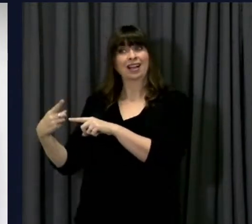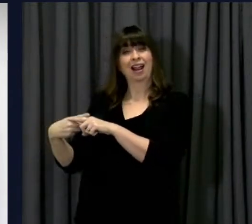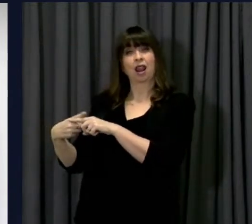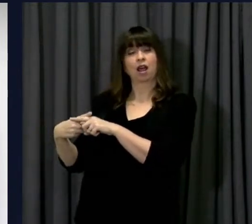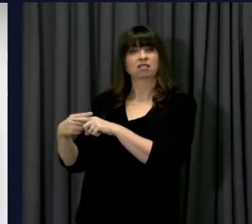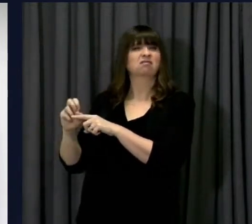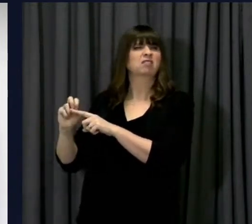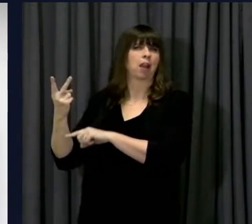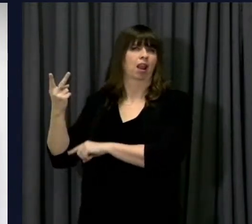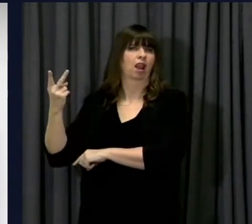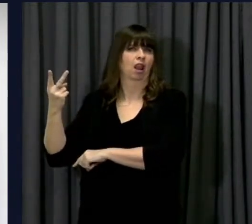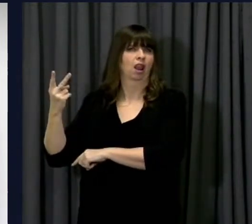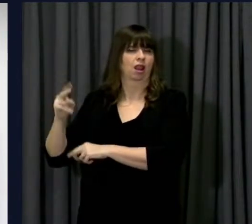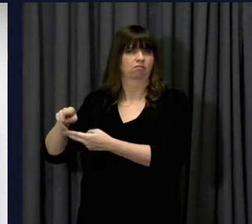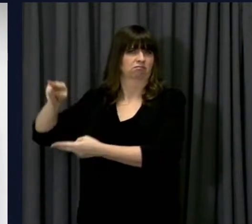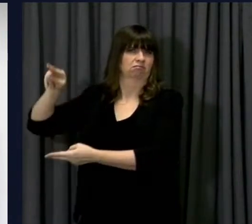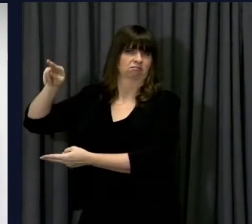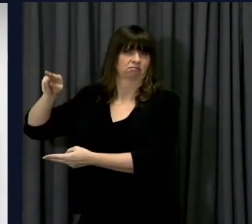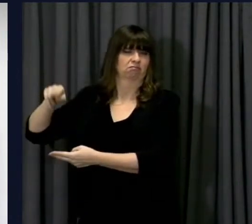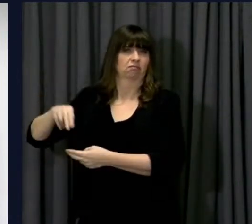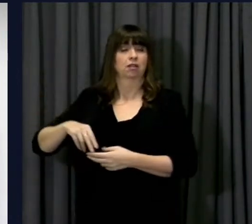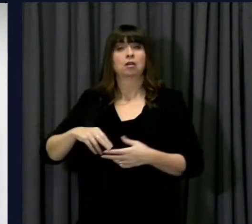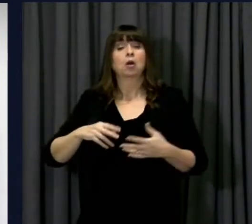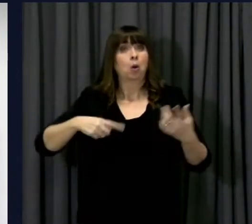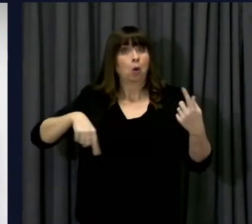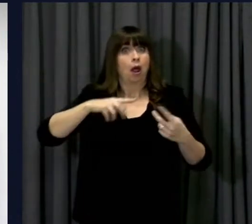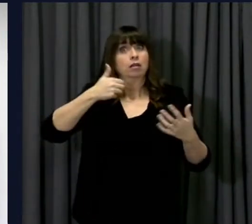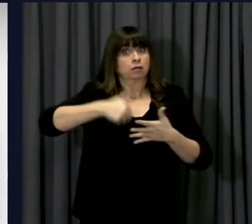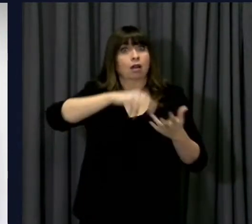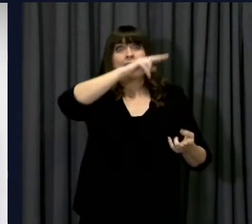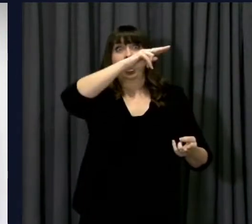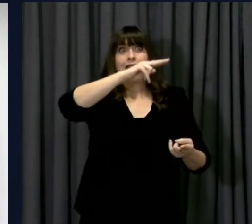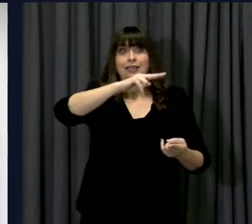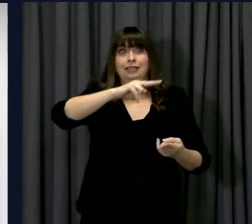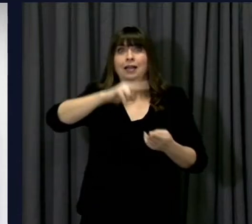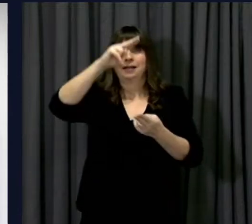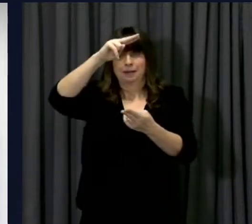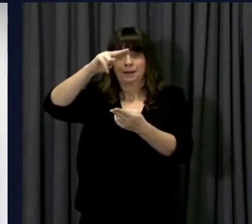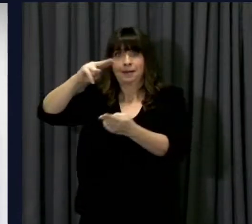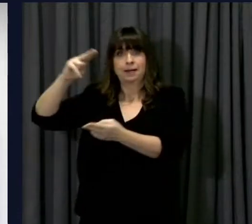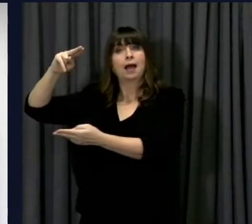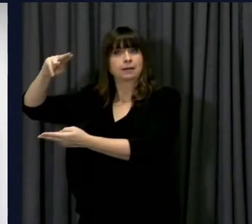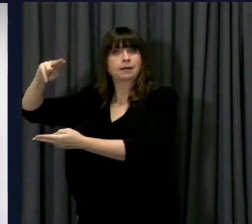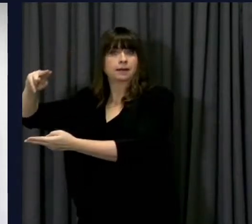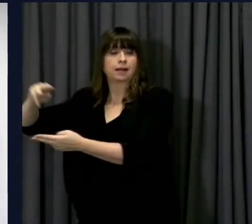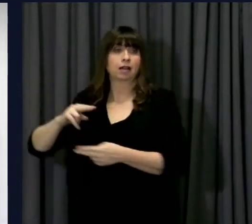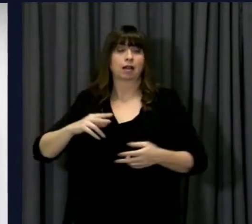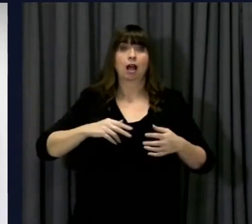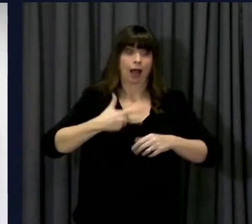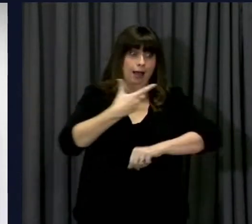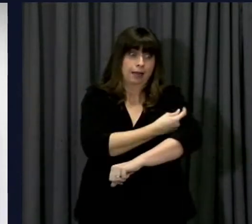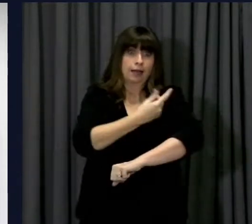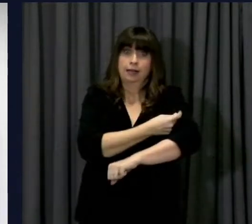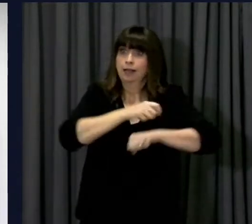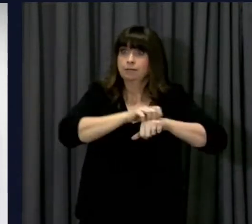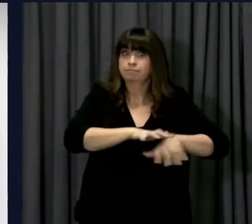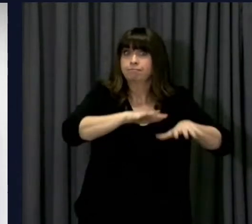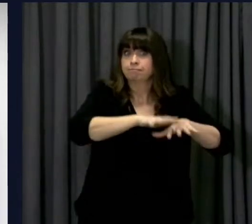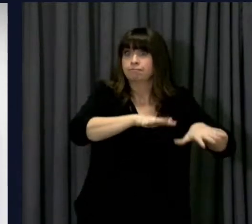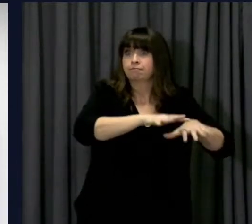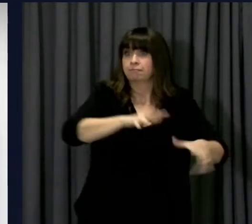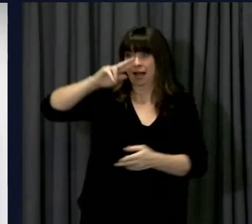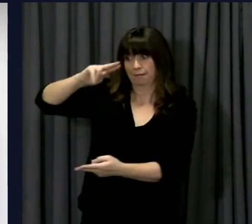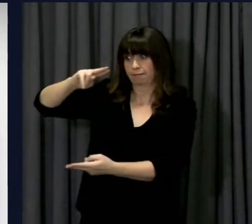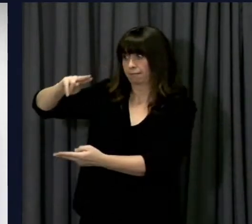is about double that. So we're moving in the right direction. We're also, because we're making rapid progress with our vaccination programme, we can look